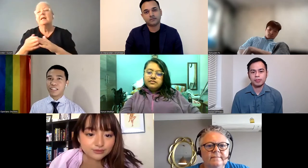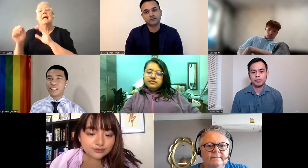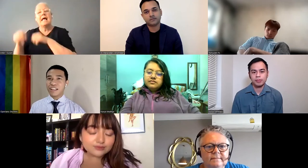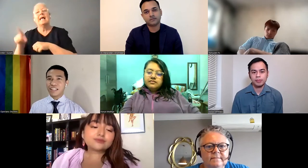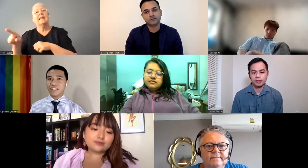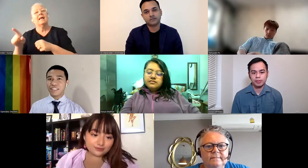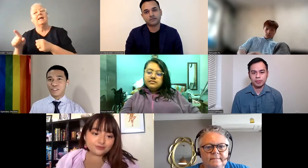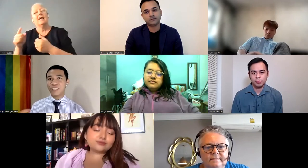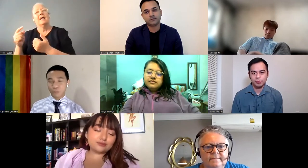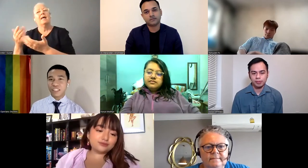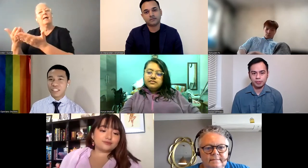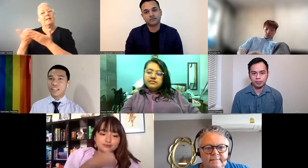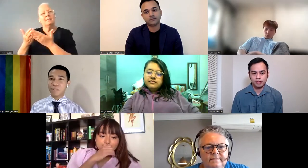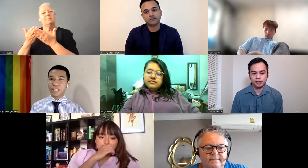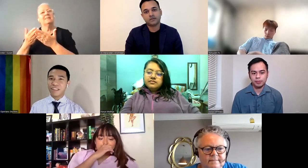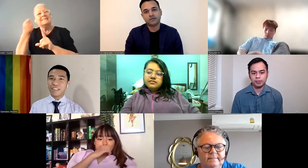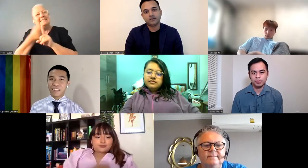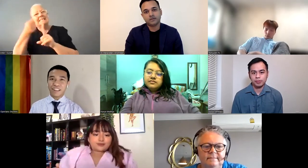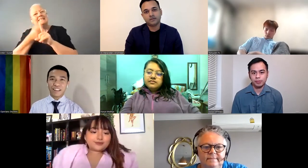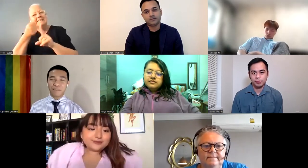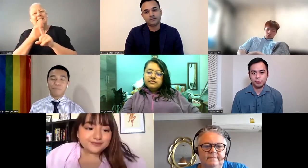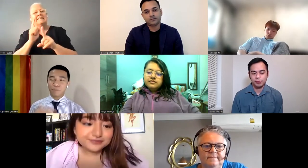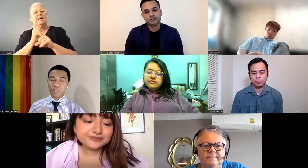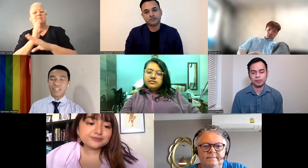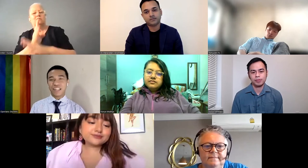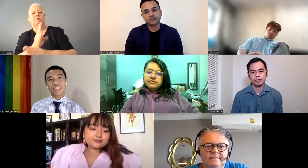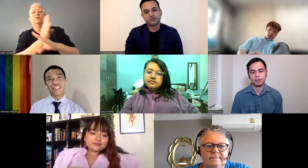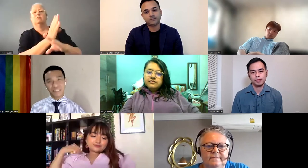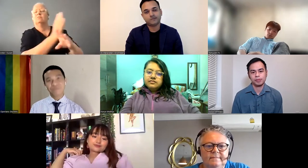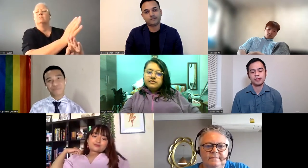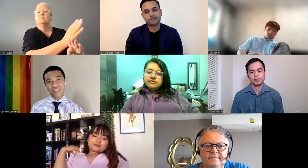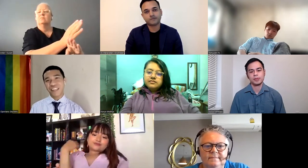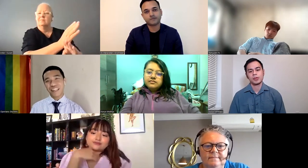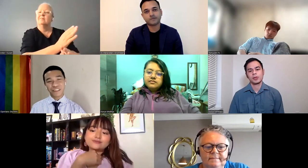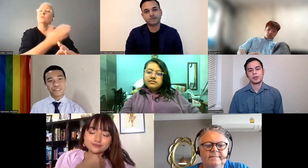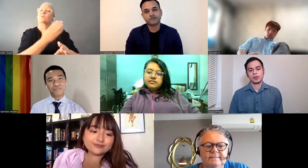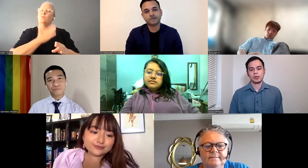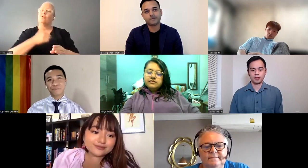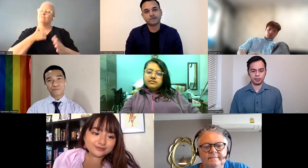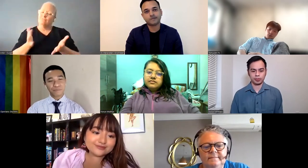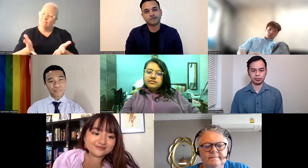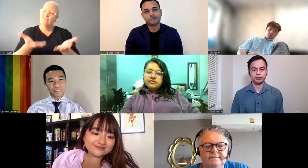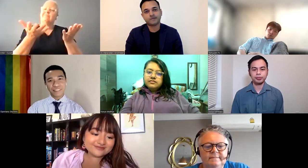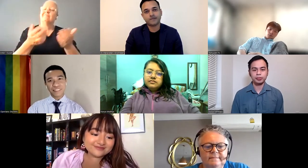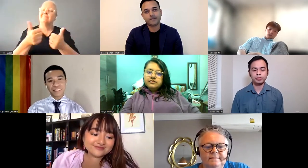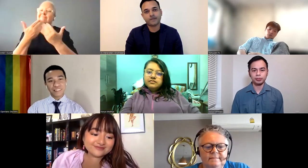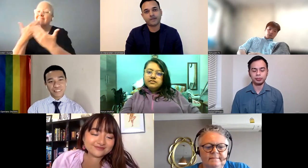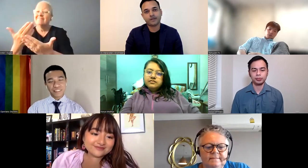barriers that continually disabling the people like us. Thank you.